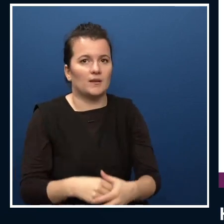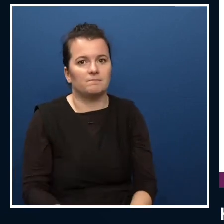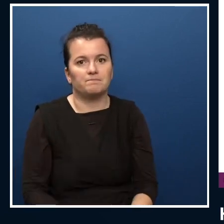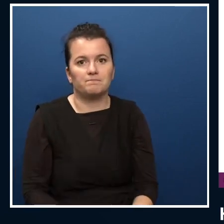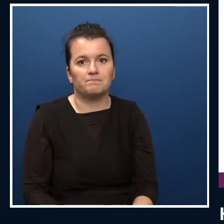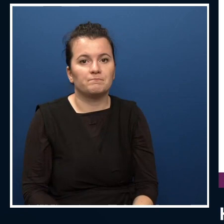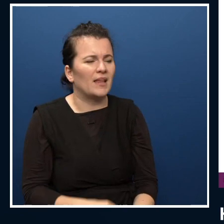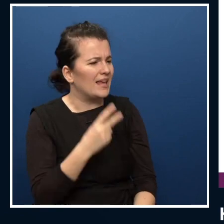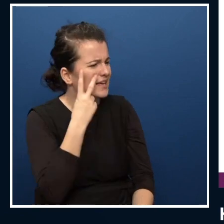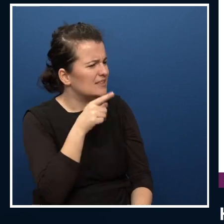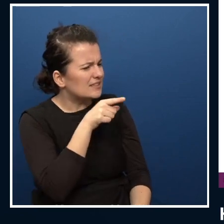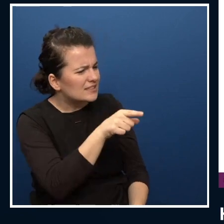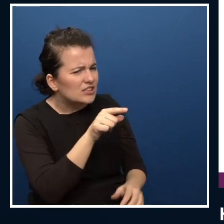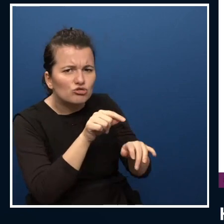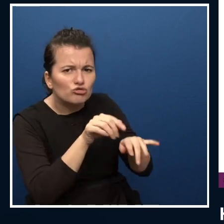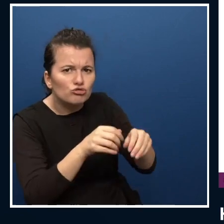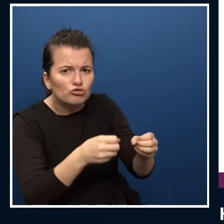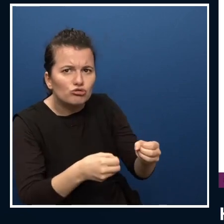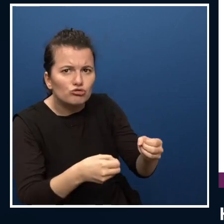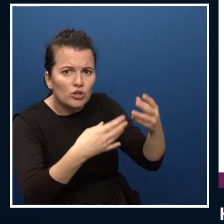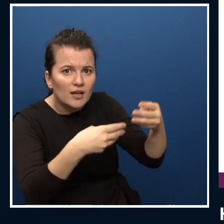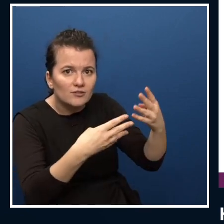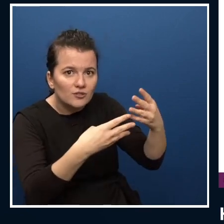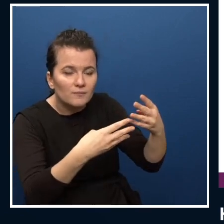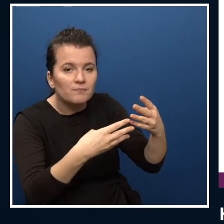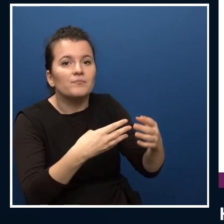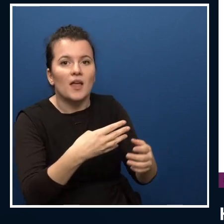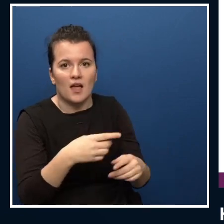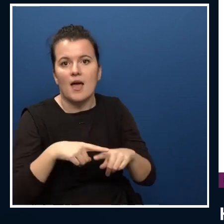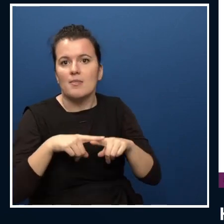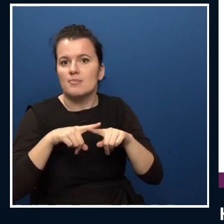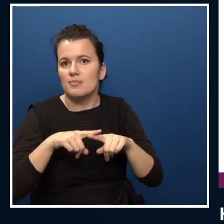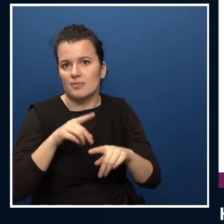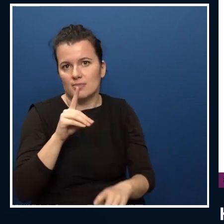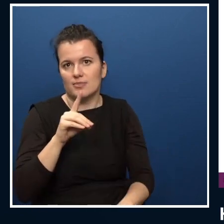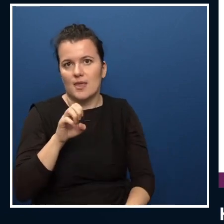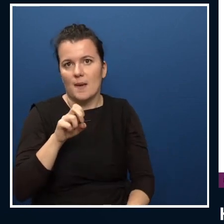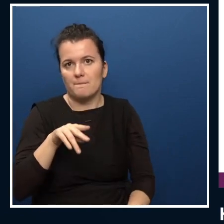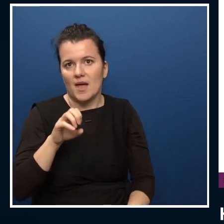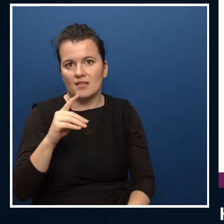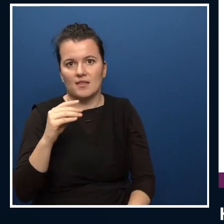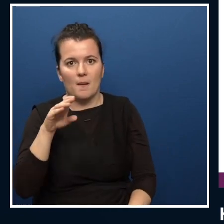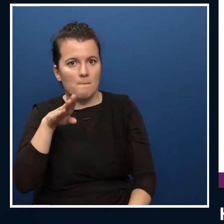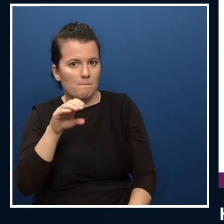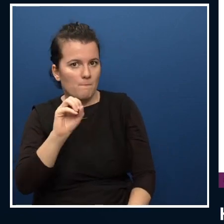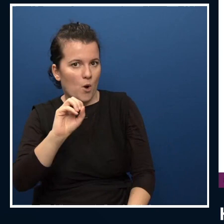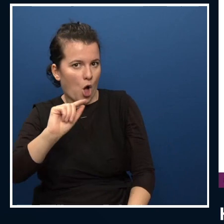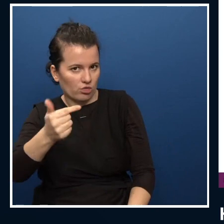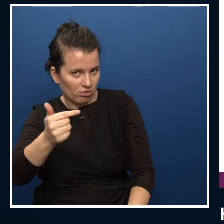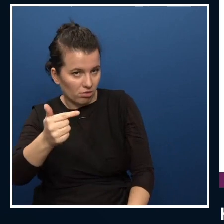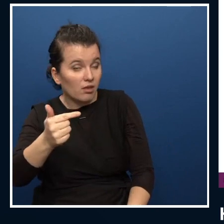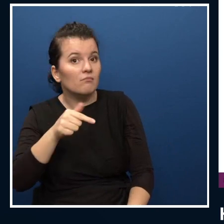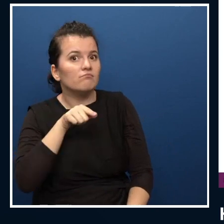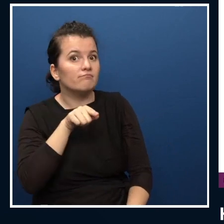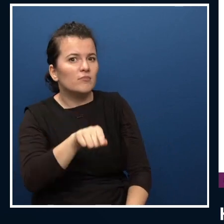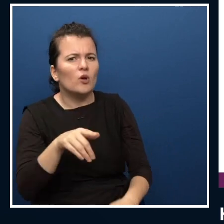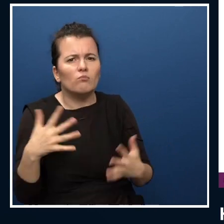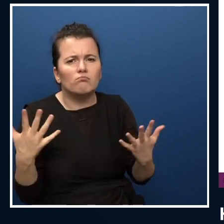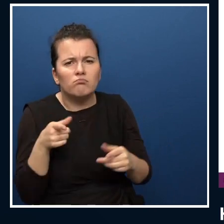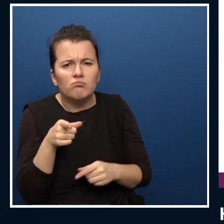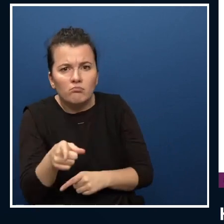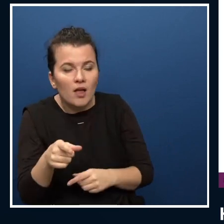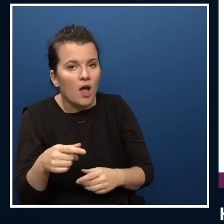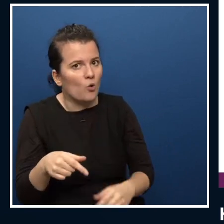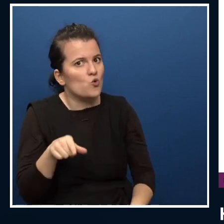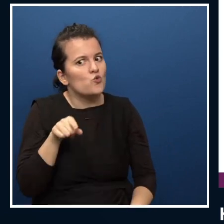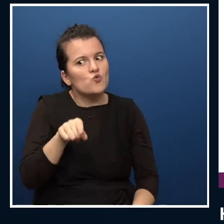is Dependabot? Dependabot is, in my opinion, one of the most amazing and joyful things